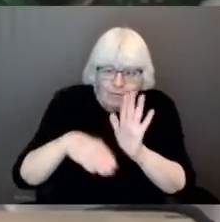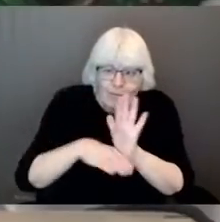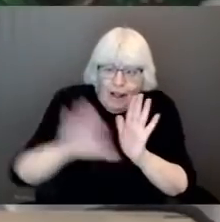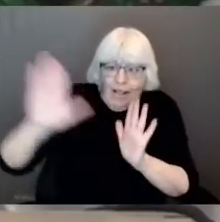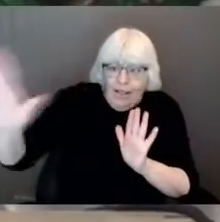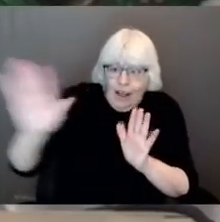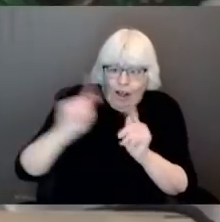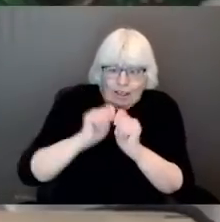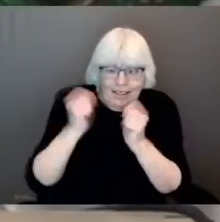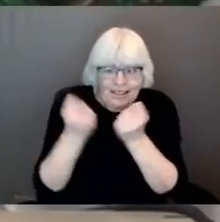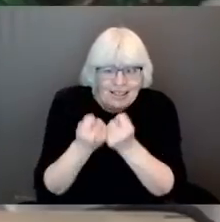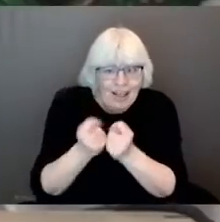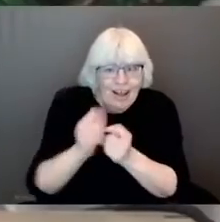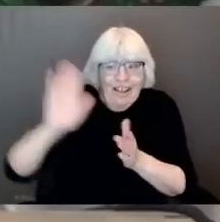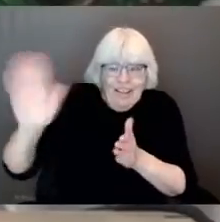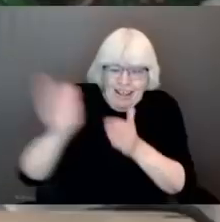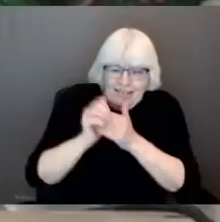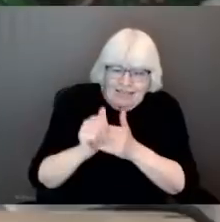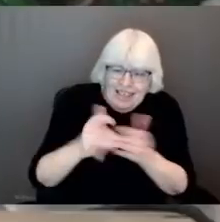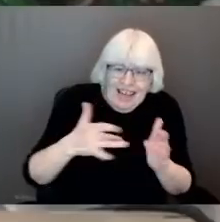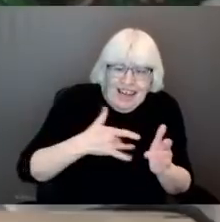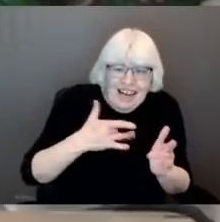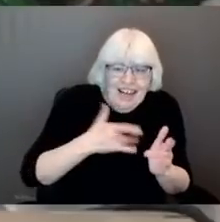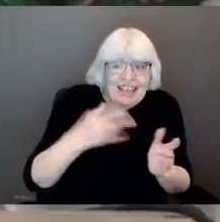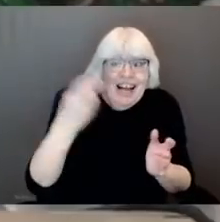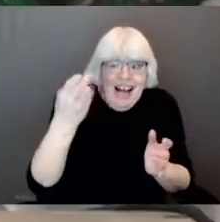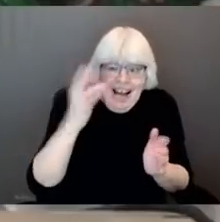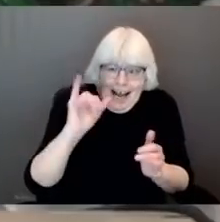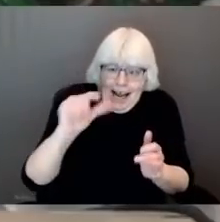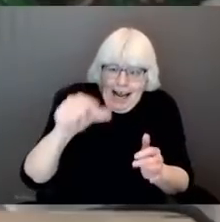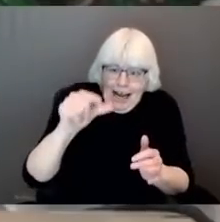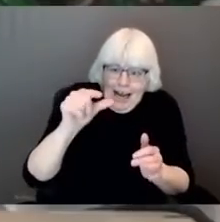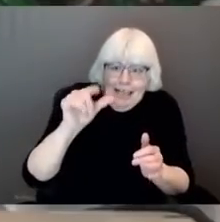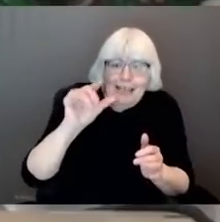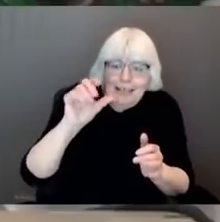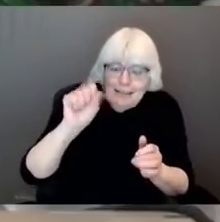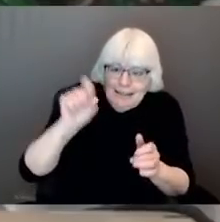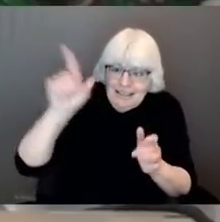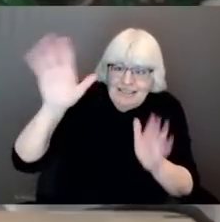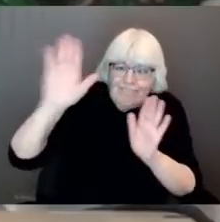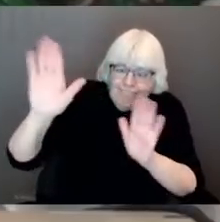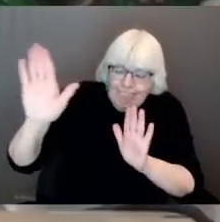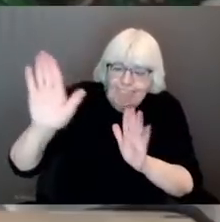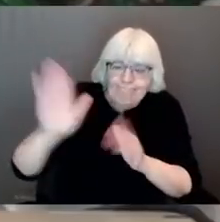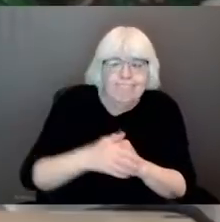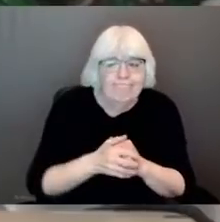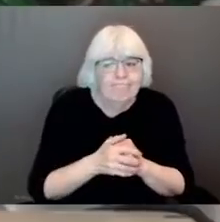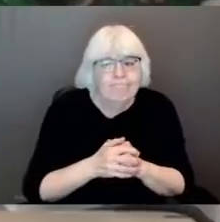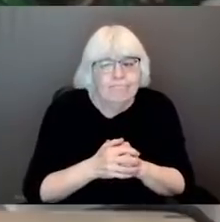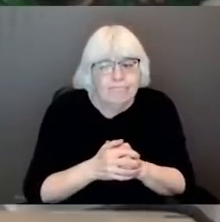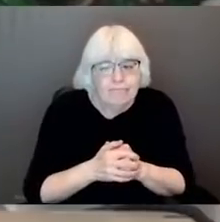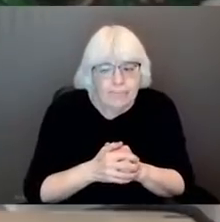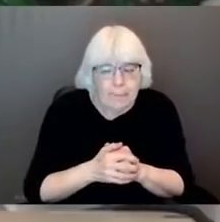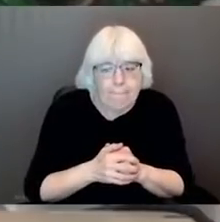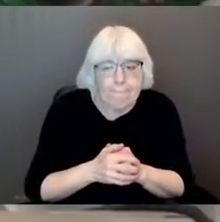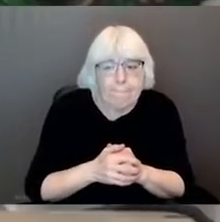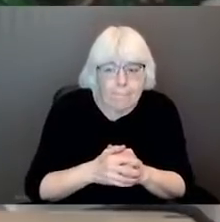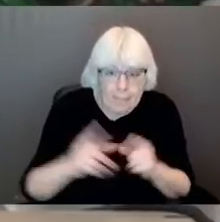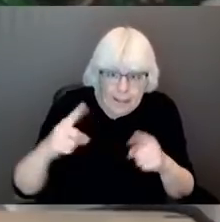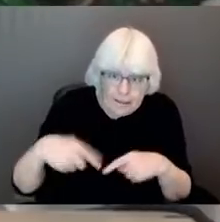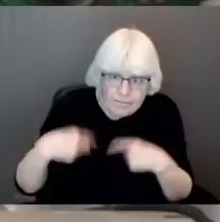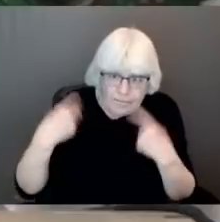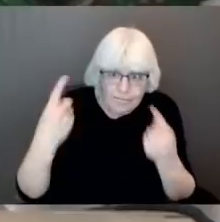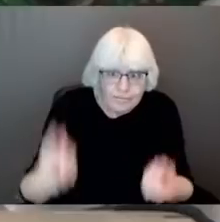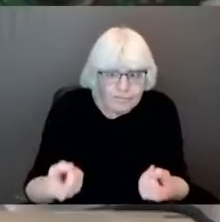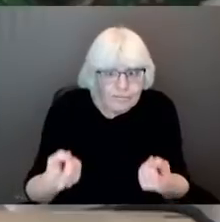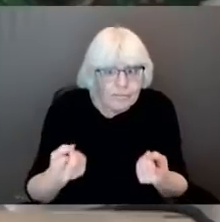just from our perspective, that, and I think Dr. Morrison has echoed this many times, that the fact we have been able to do point of entry testing to the extent